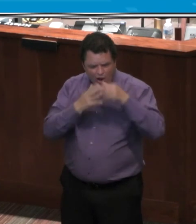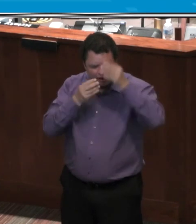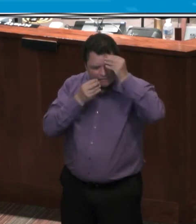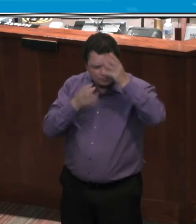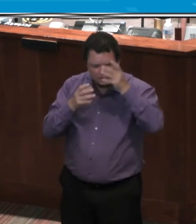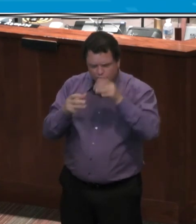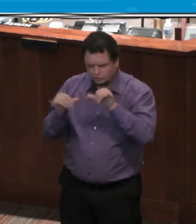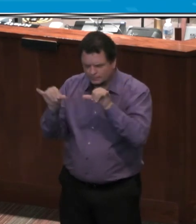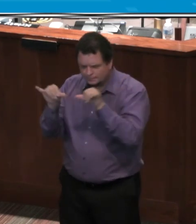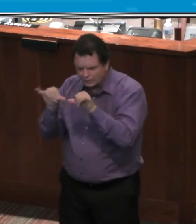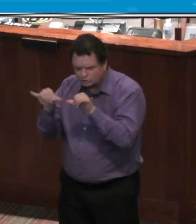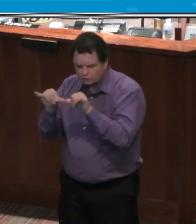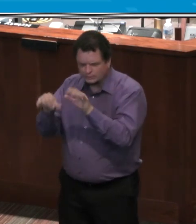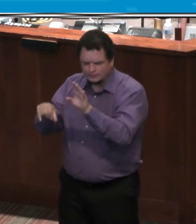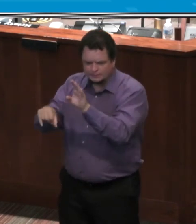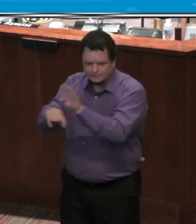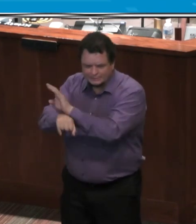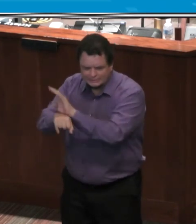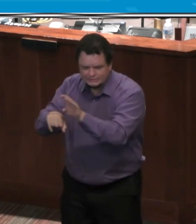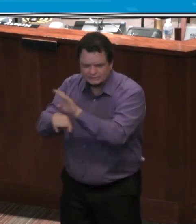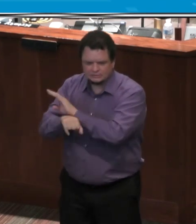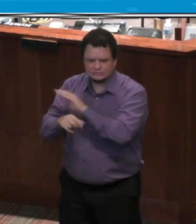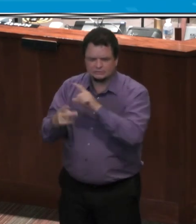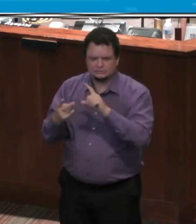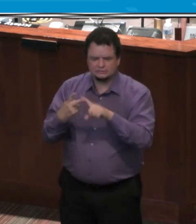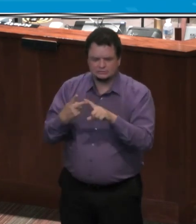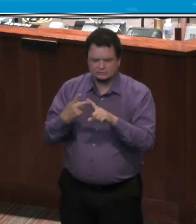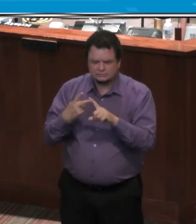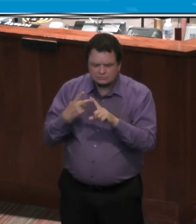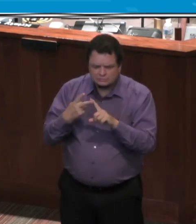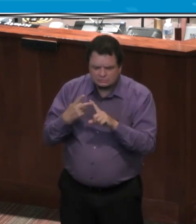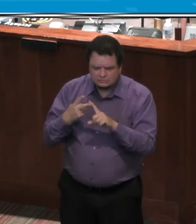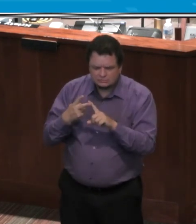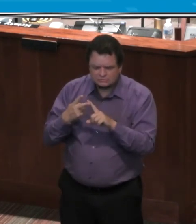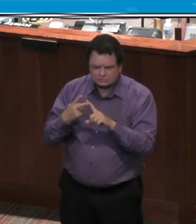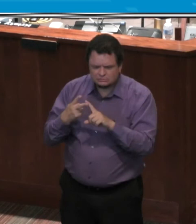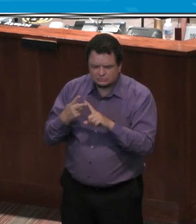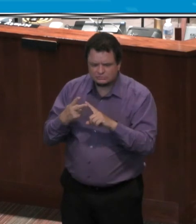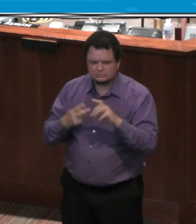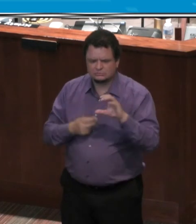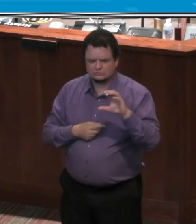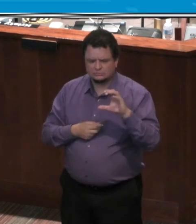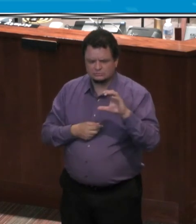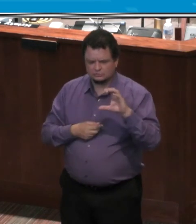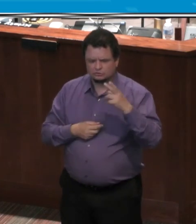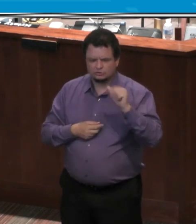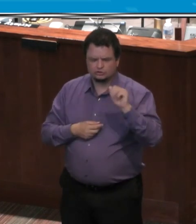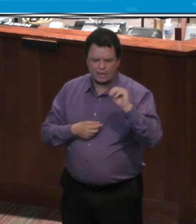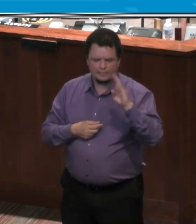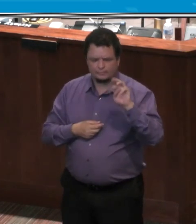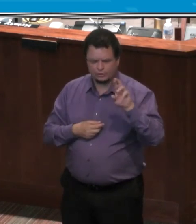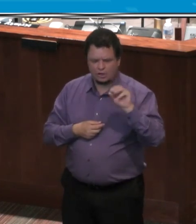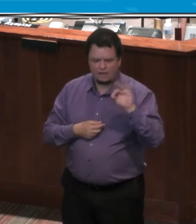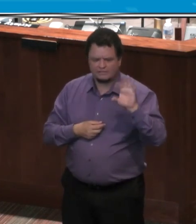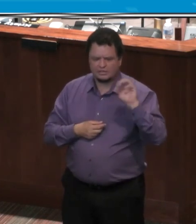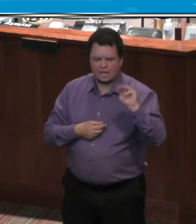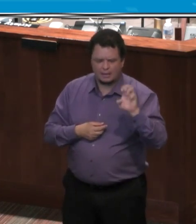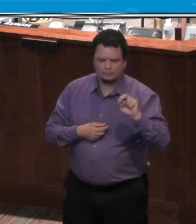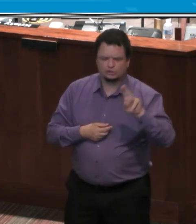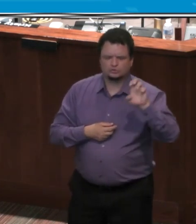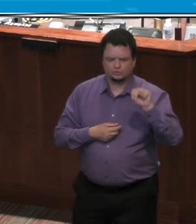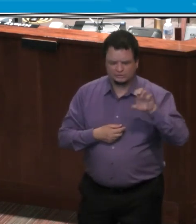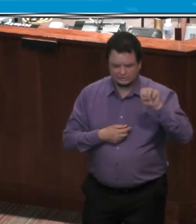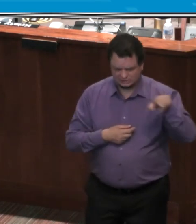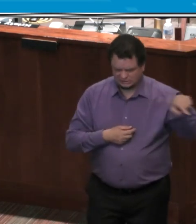development and chamber. We have a recovery council where we partnered with stepping up teleworking for